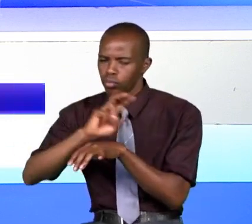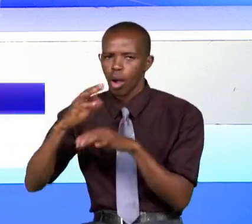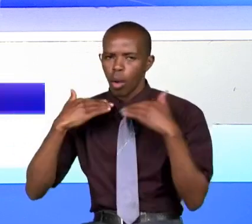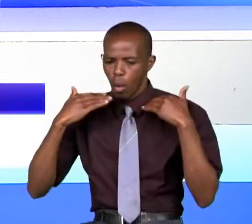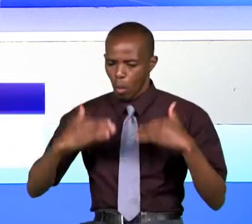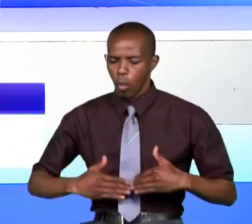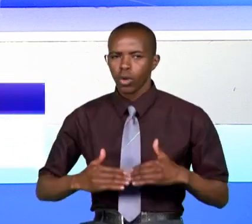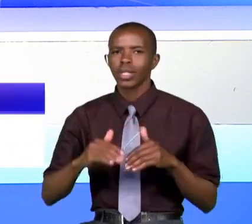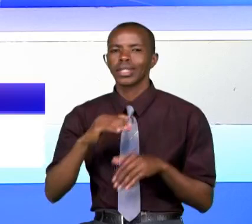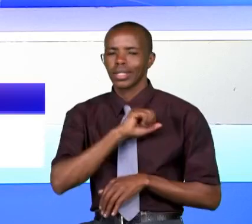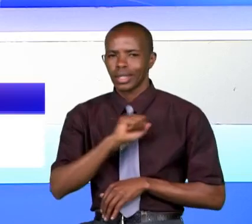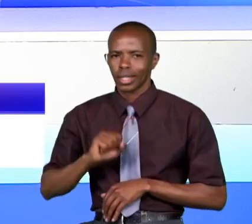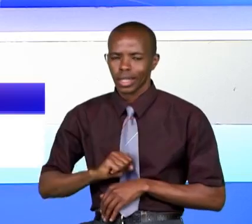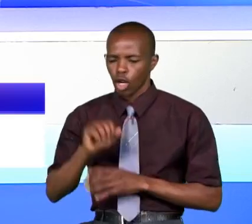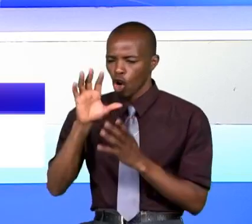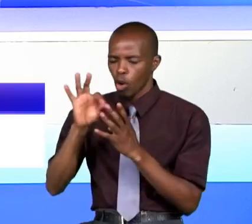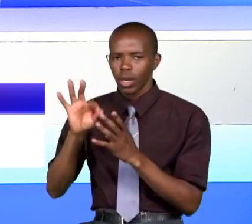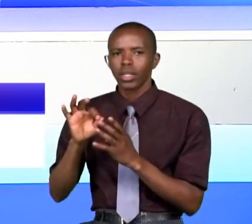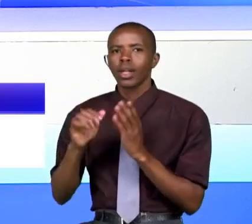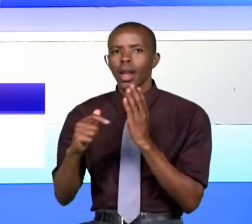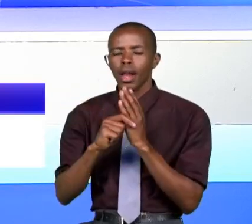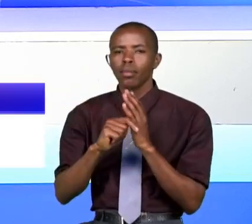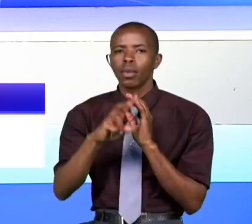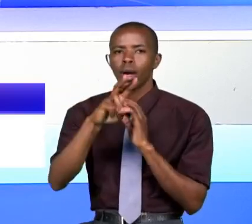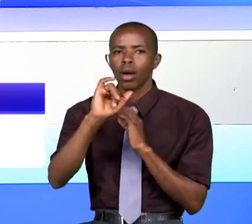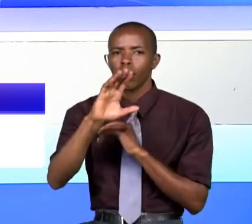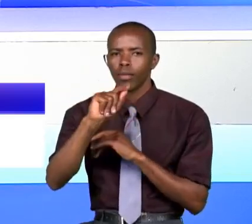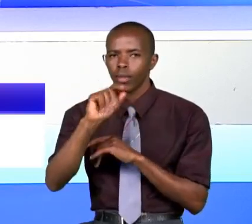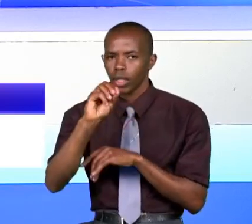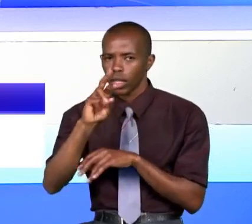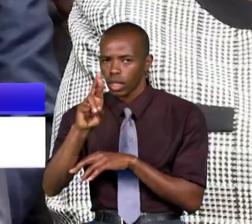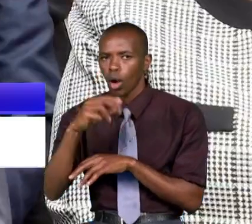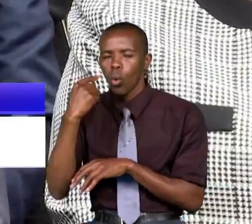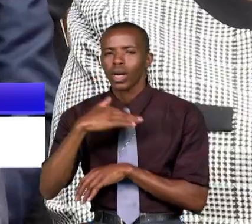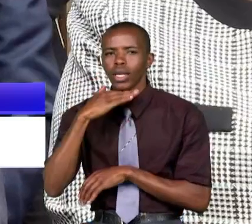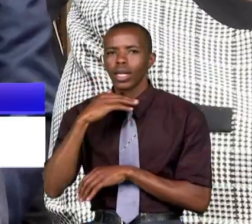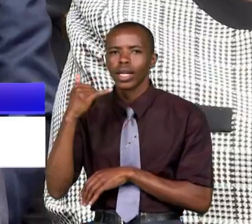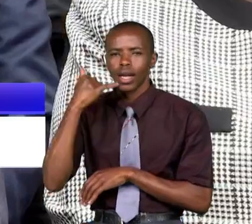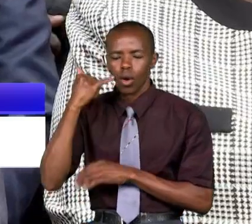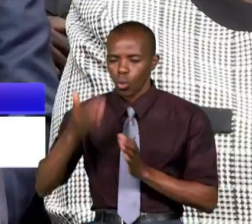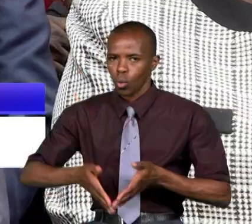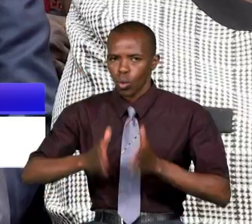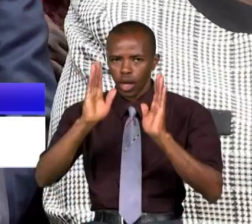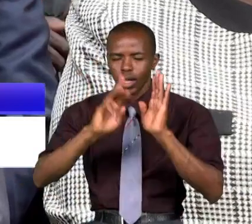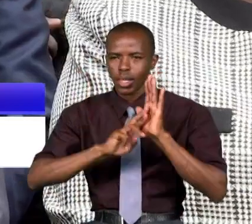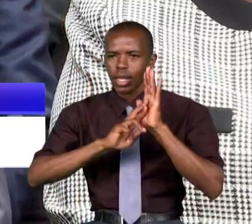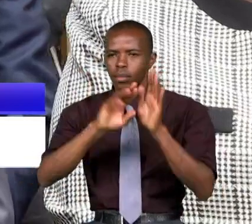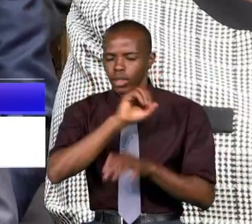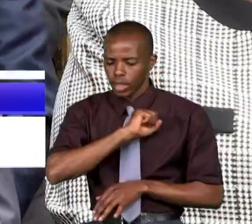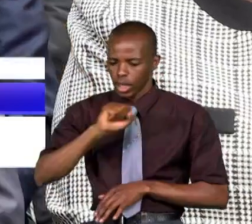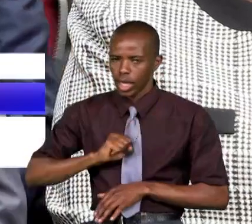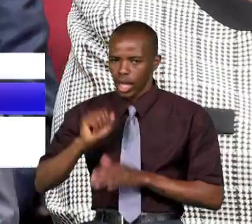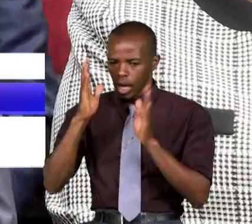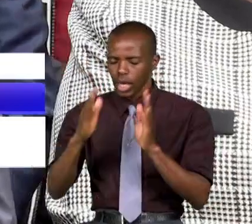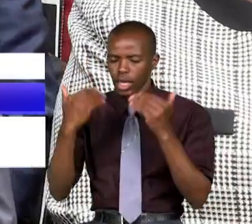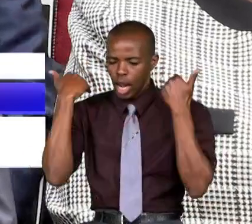Prengei. Prengei died in a road accident on Monday night along Kabarak-Nakuru Road. On behalf of the Senate and on my own